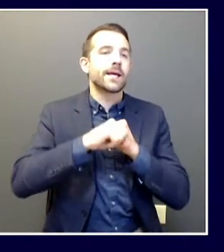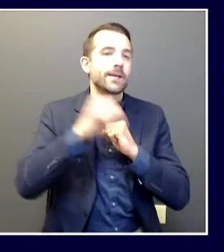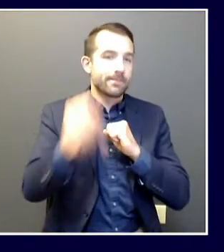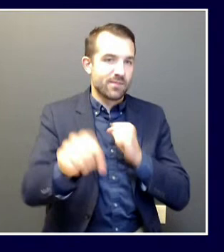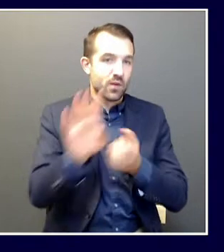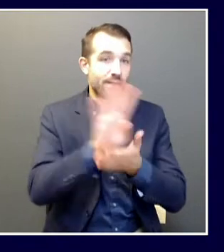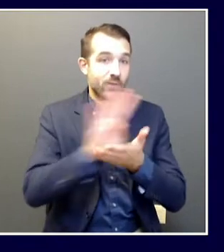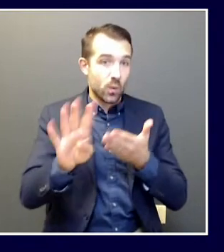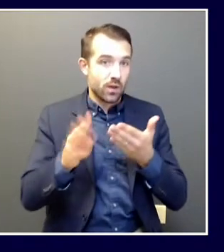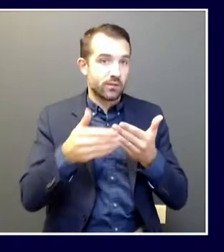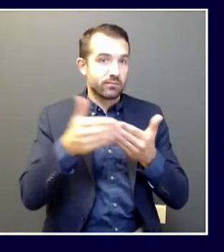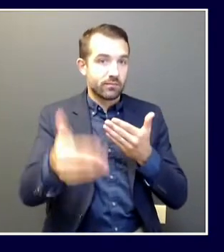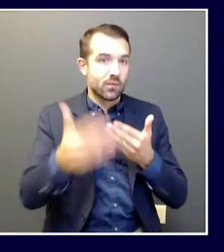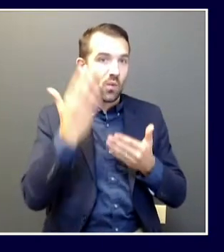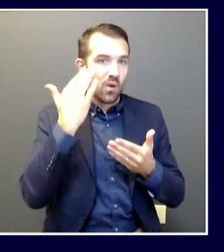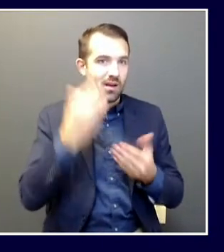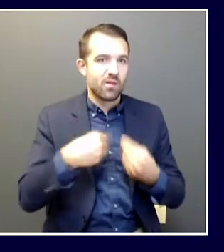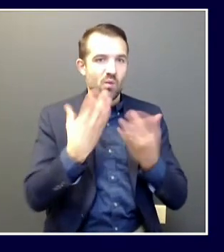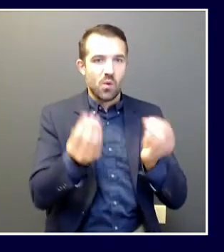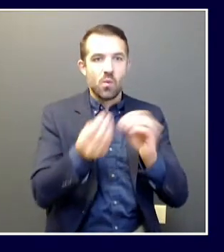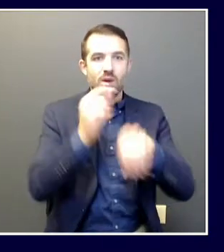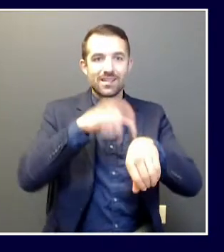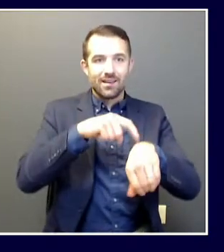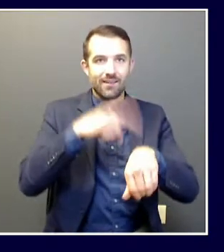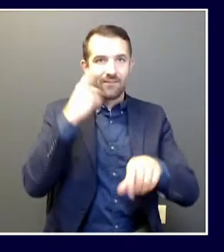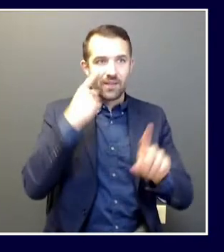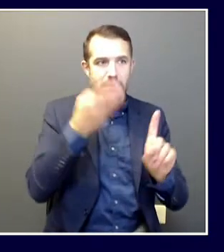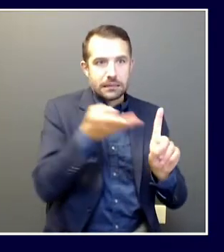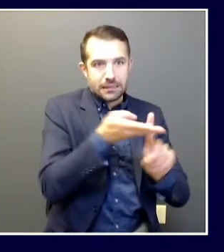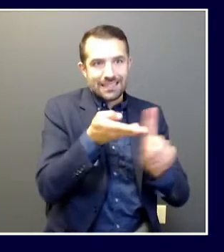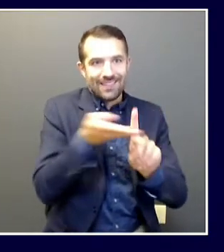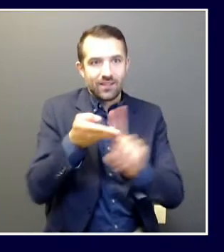workers to see if they could convince them to get vaccinated